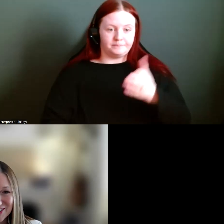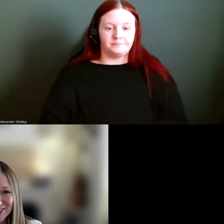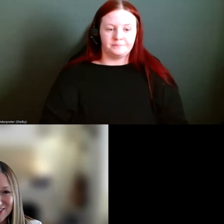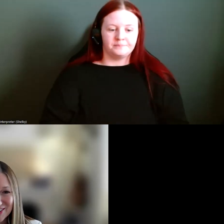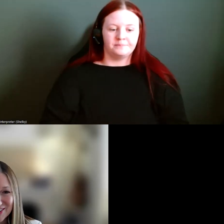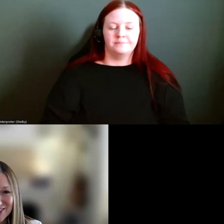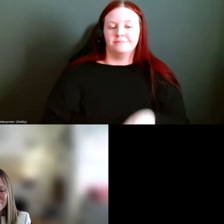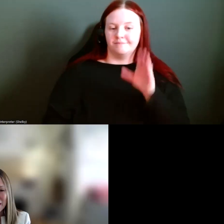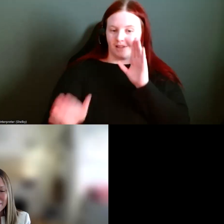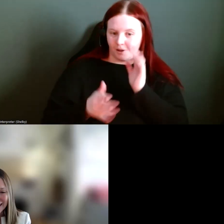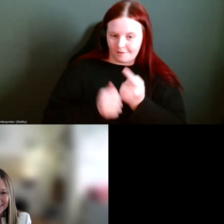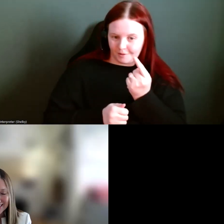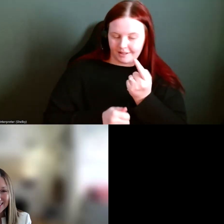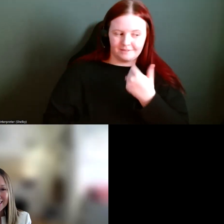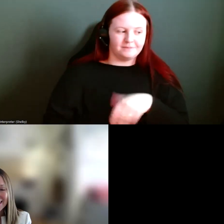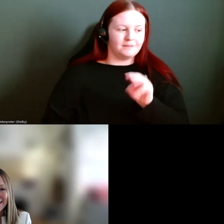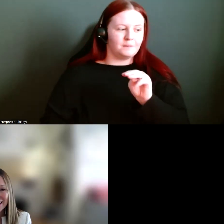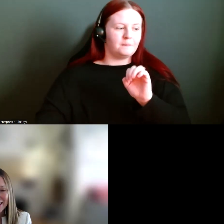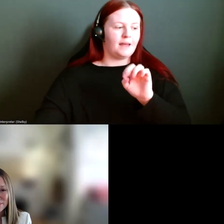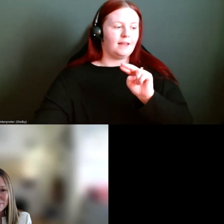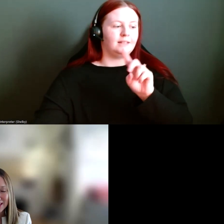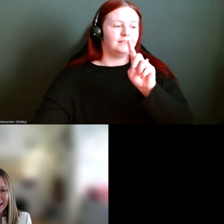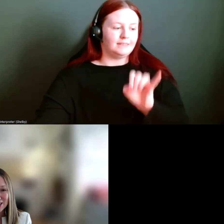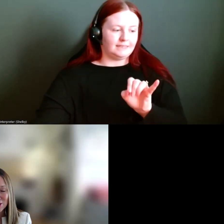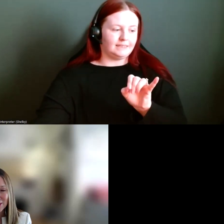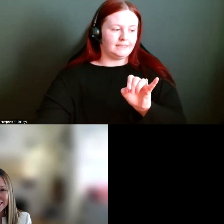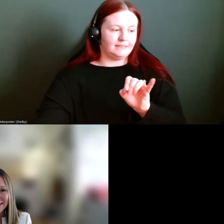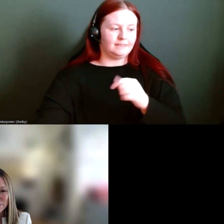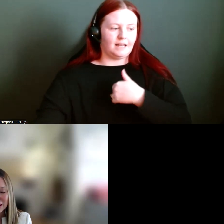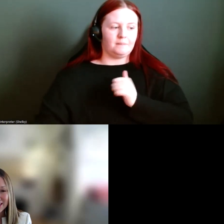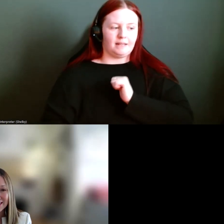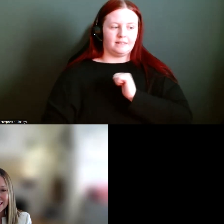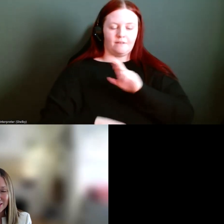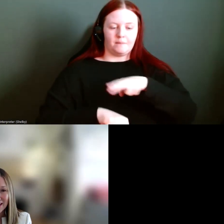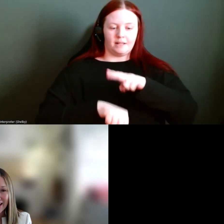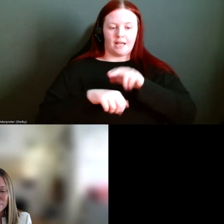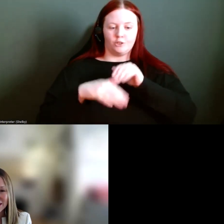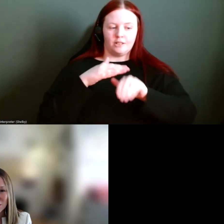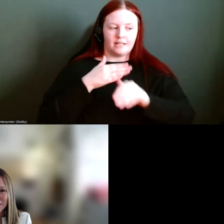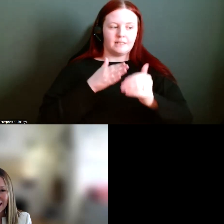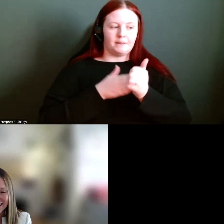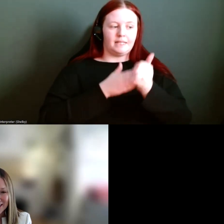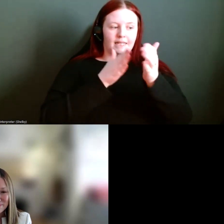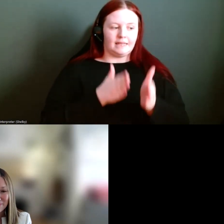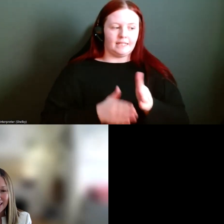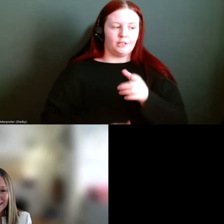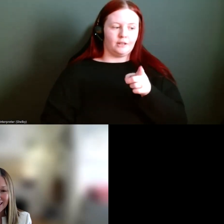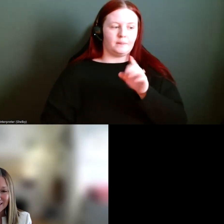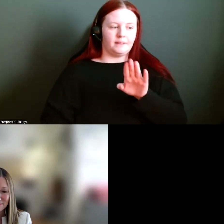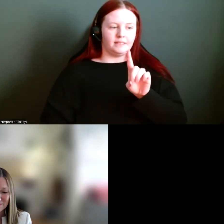Hi, everyone. I'm Mandy. I am the National Accessibility Leader at BDO Canada.